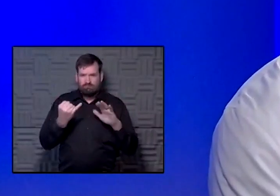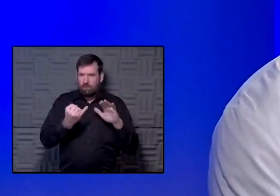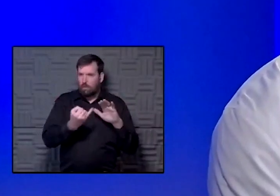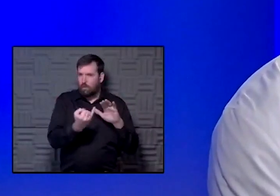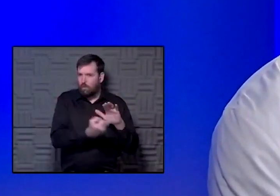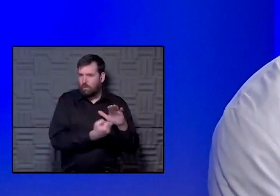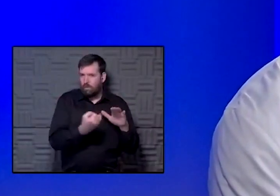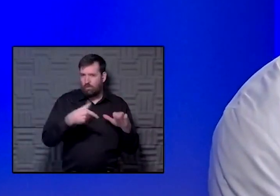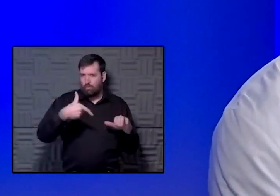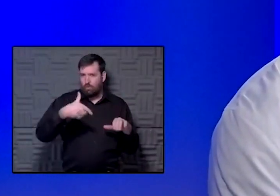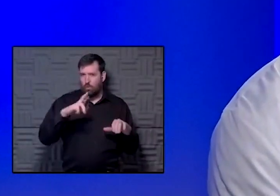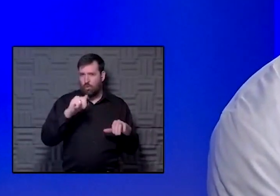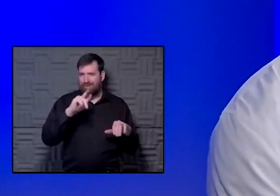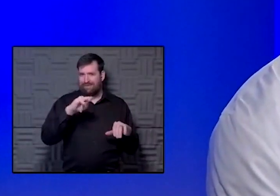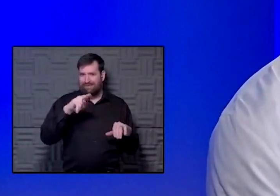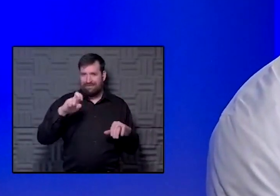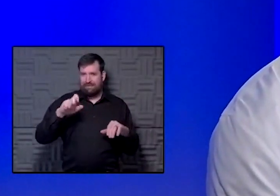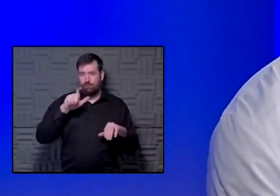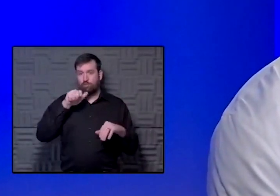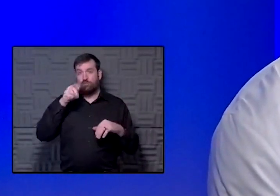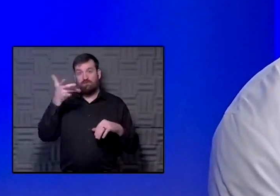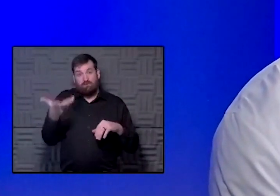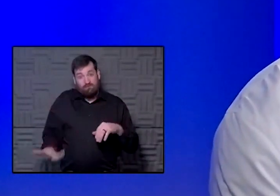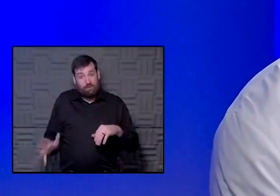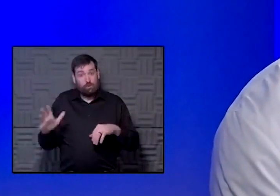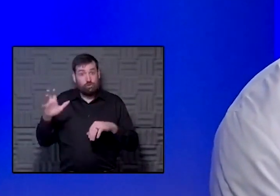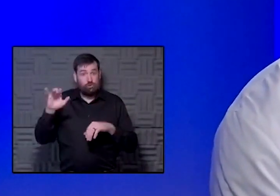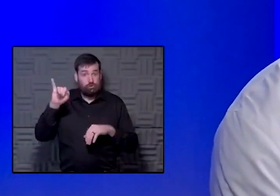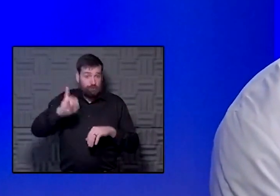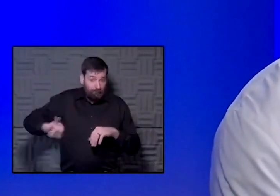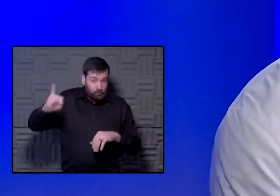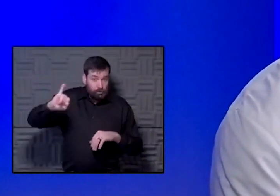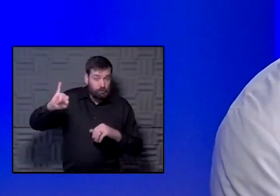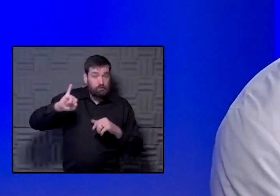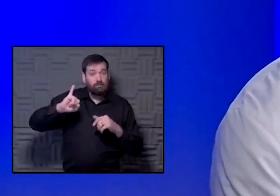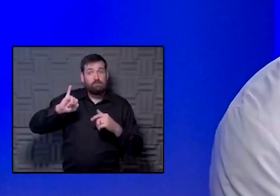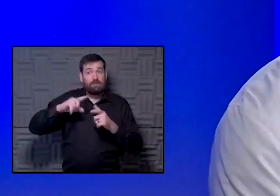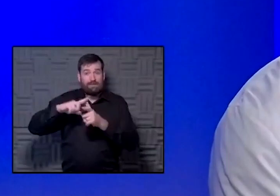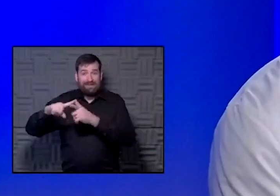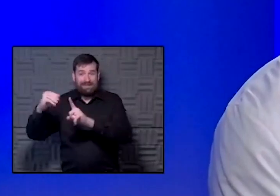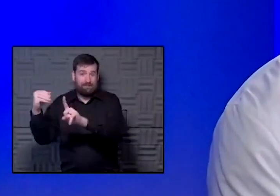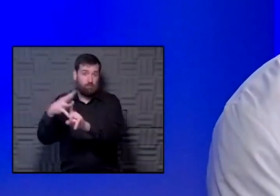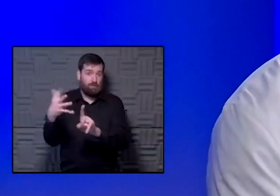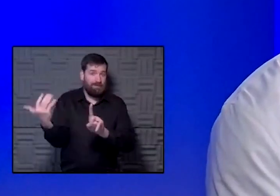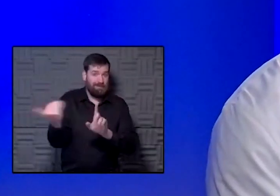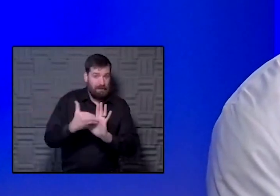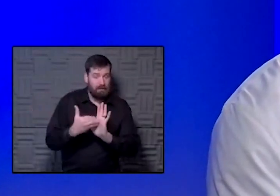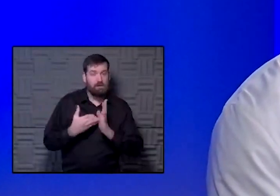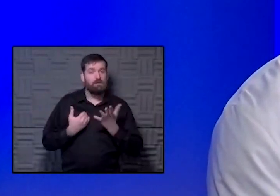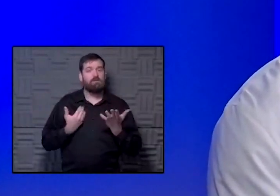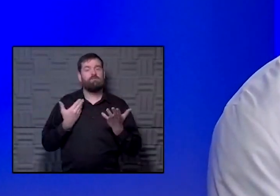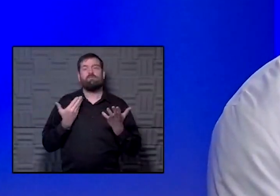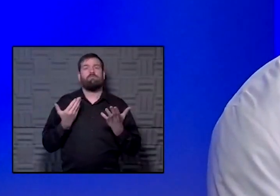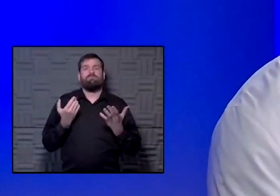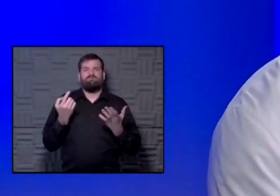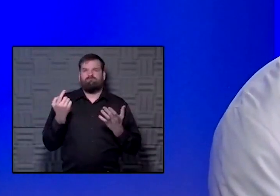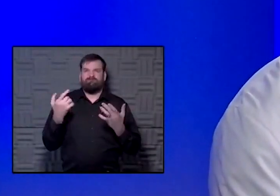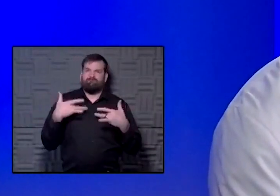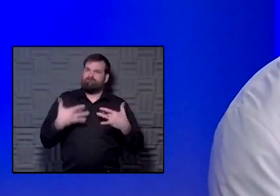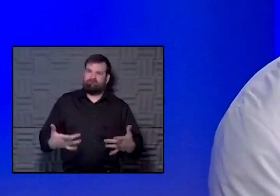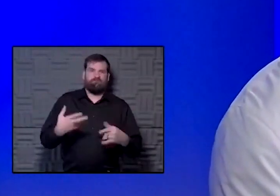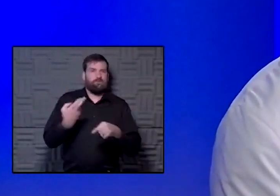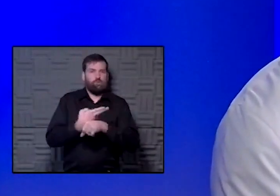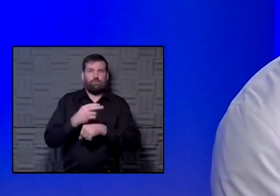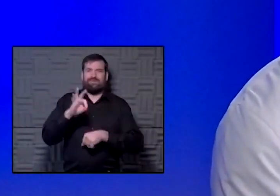quarantine with people who've had COVID infection. And then you're exposed again. Correct. Yep. Because they have always used that 90-day